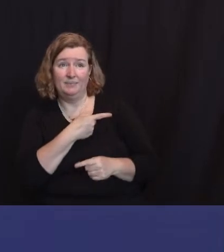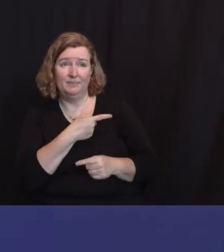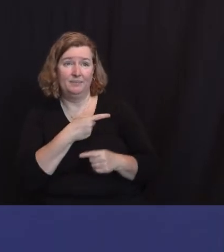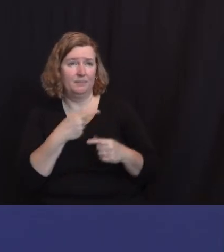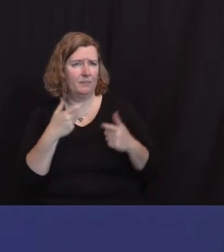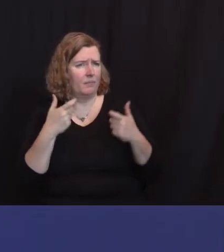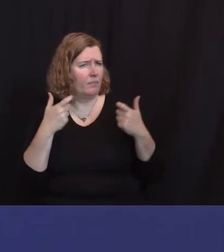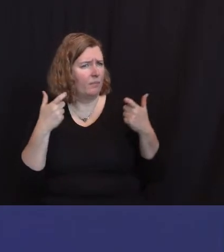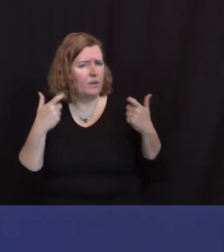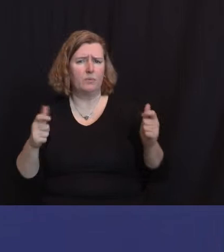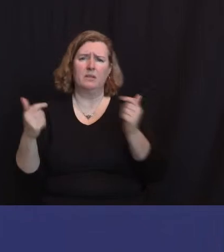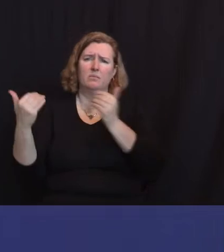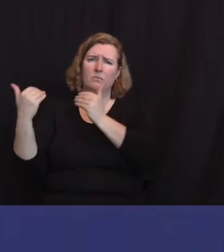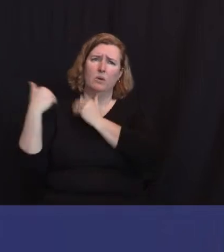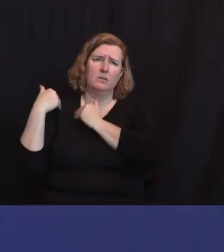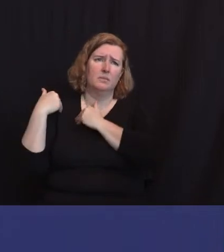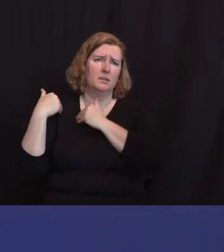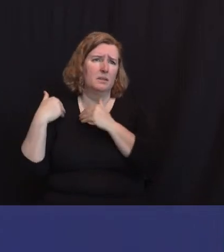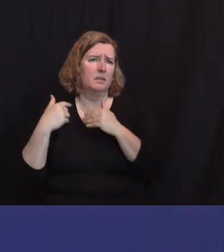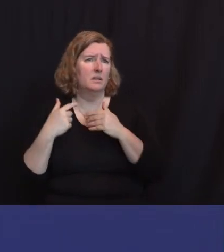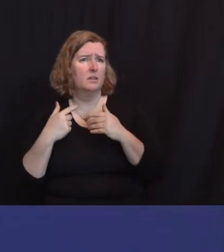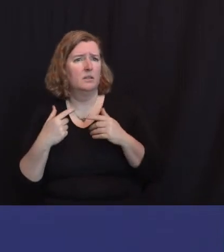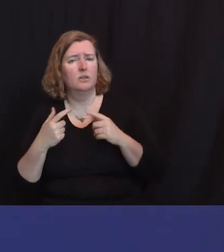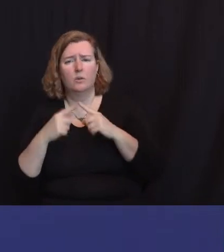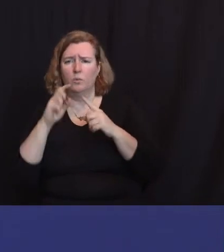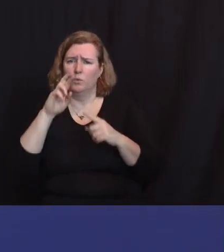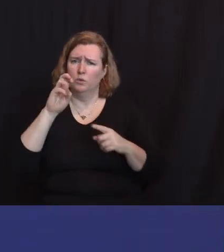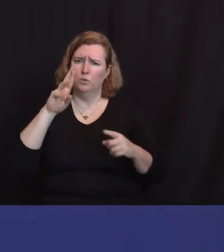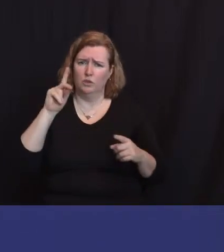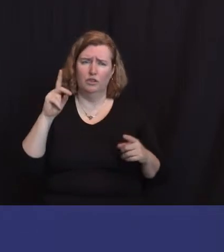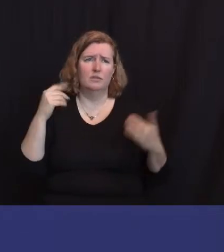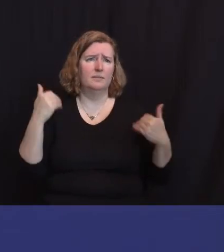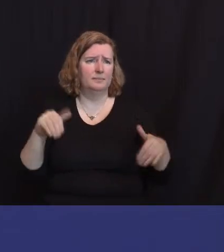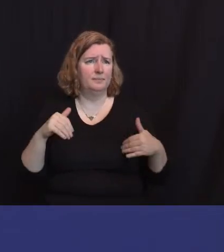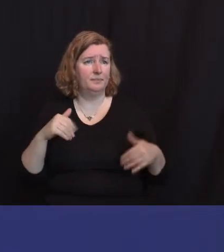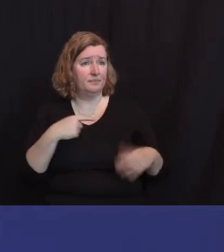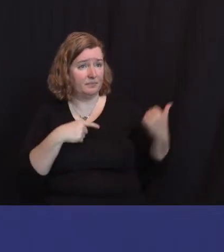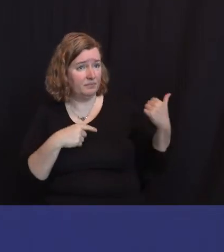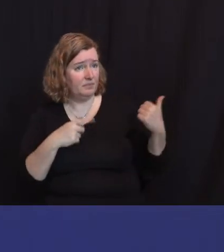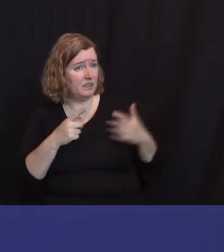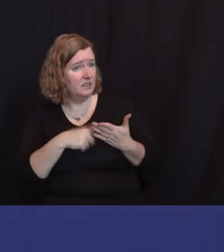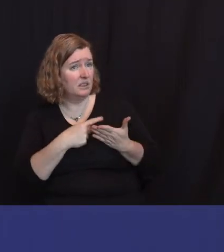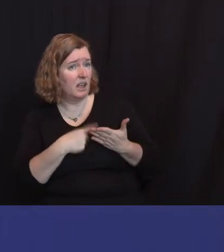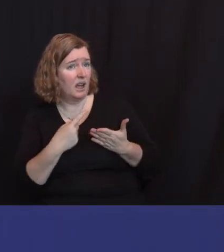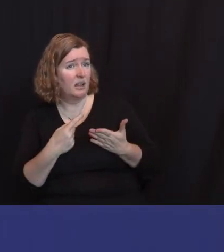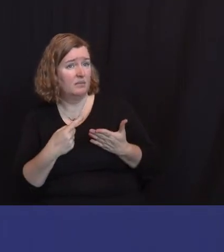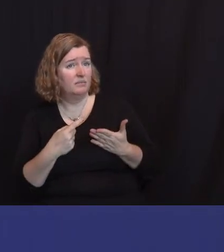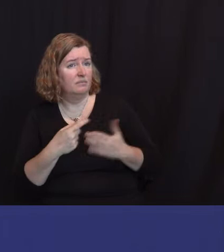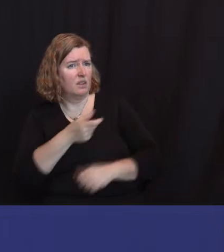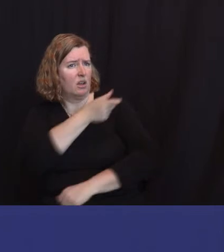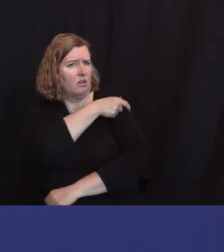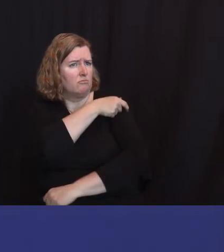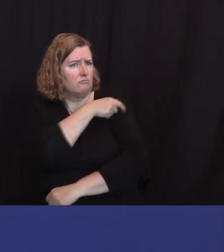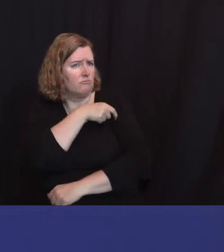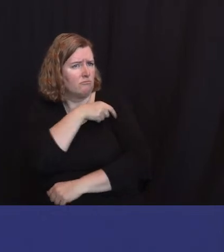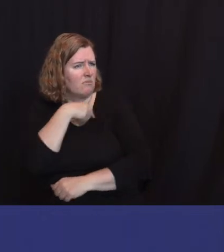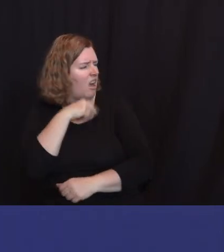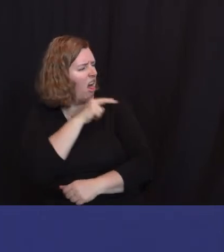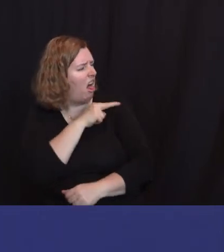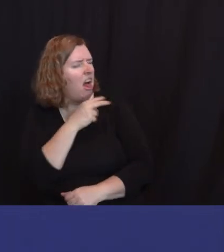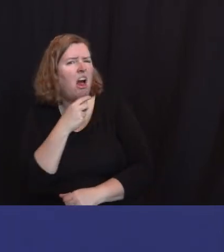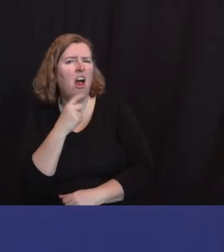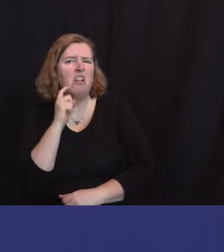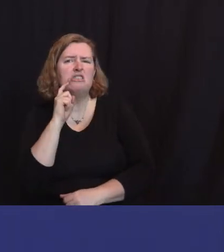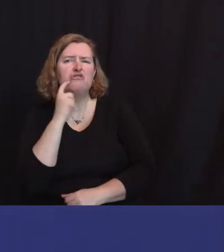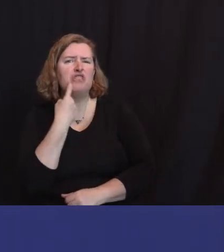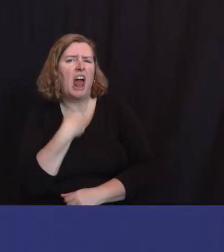like, I look every time over at you with envy at that patch on your sleeve. The lack